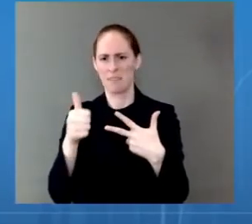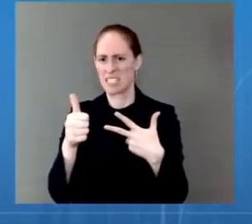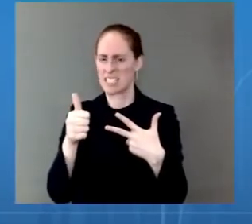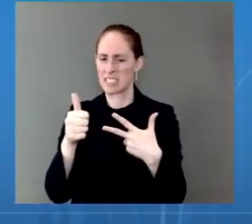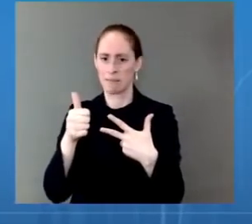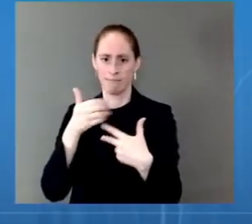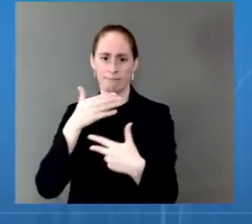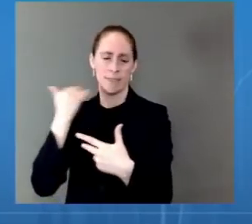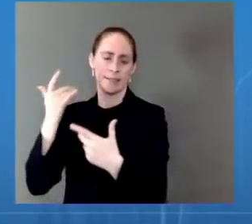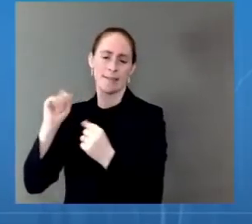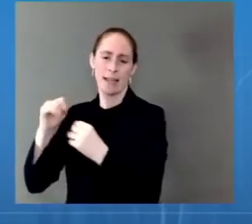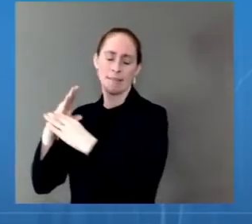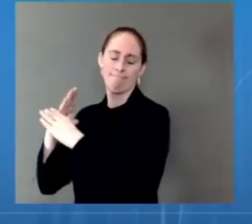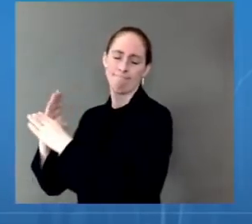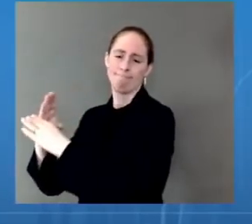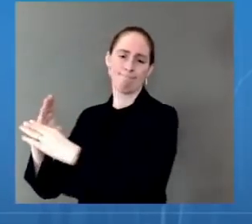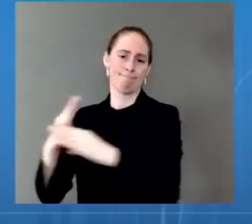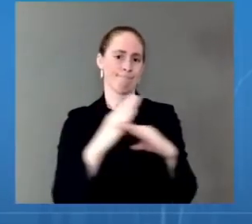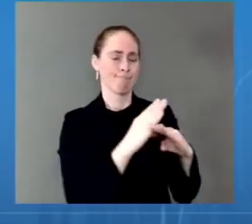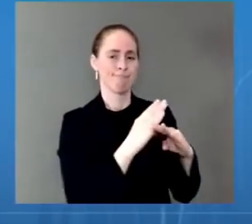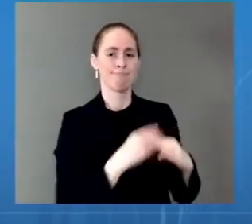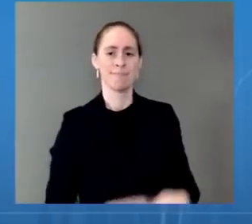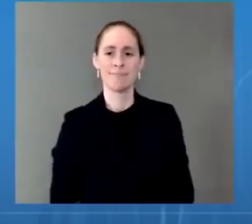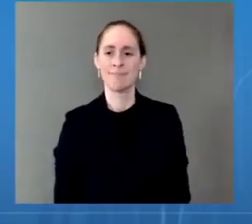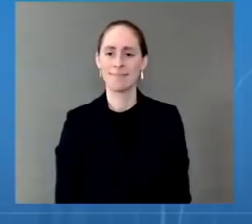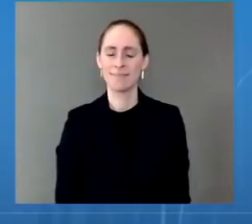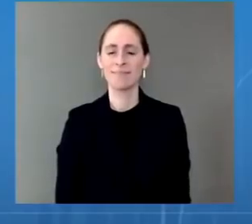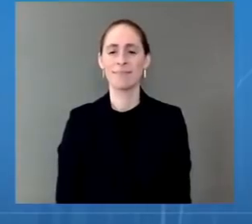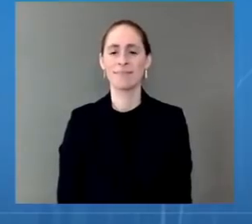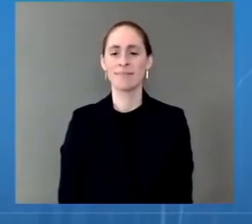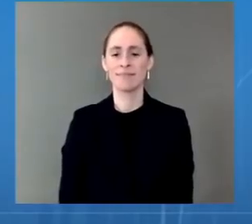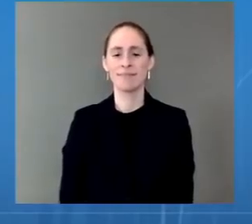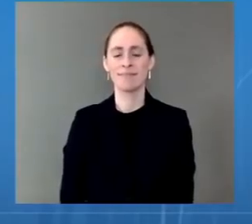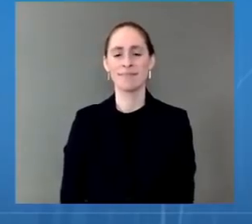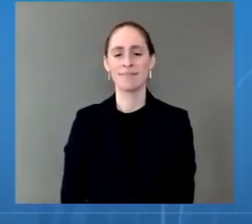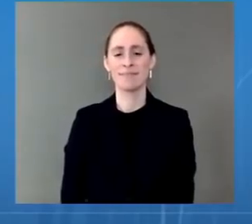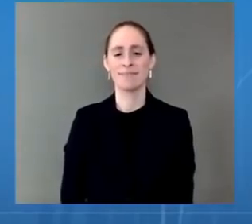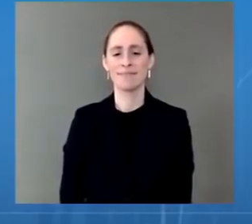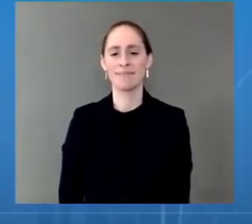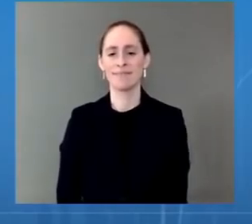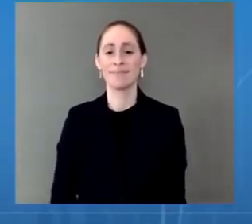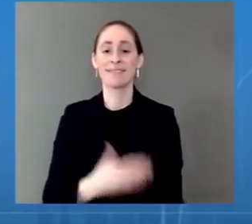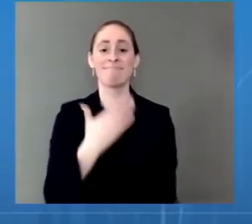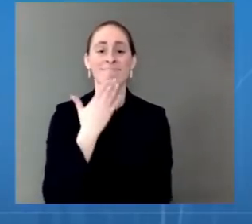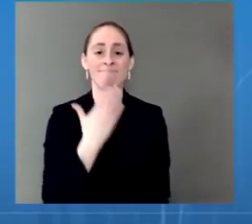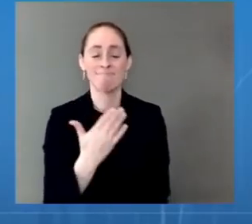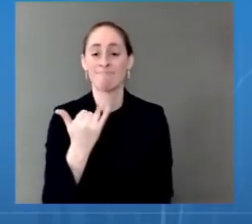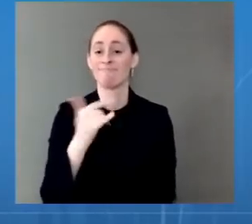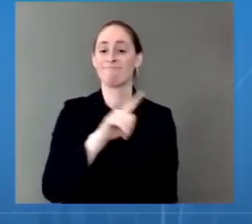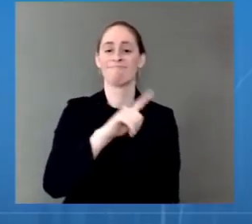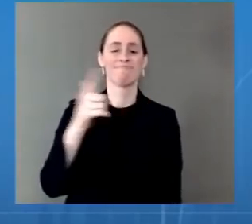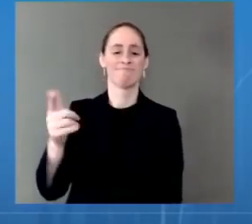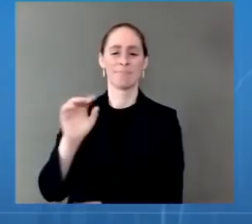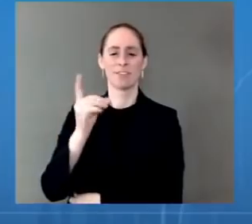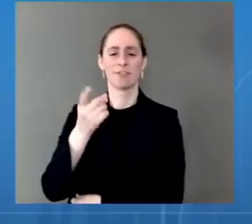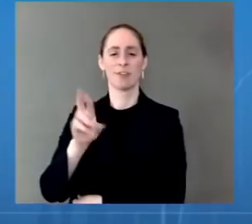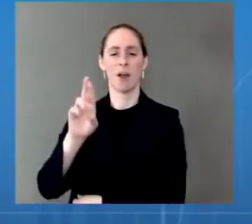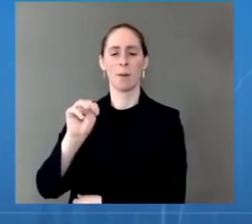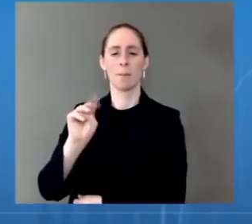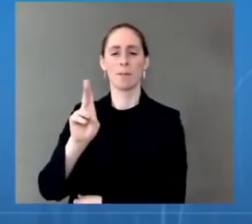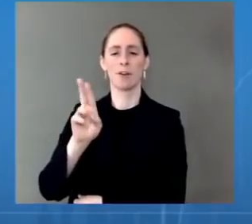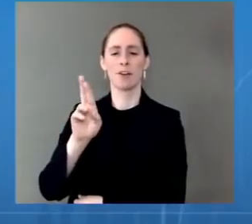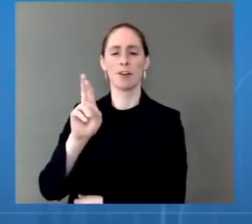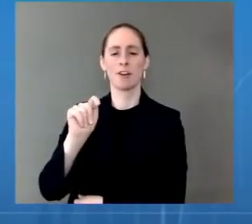Thanks, Dr. Fauci. Next, let's turn to Dr. Murphy to discuss the very important topic of the impact the pandemic is having on the mental